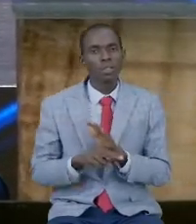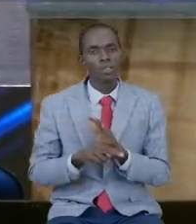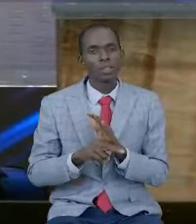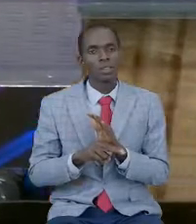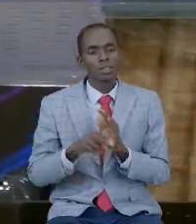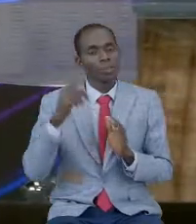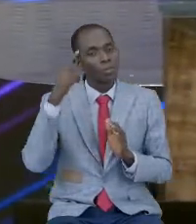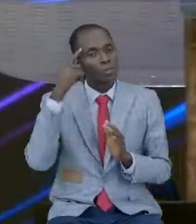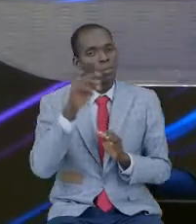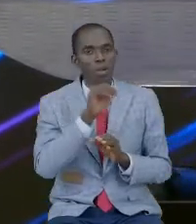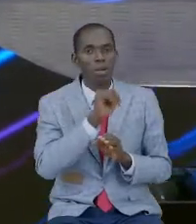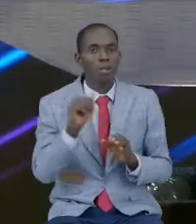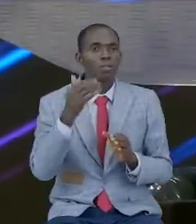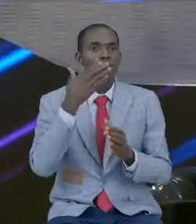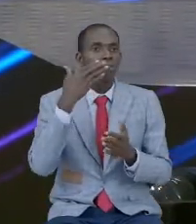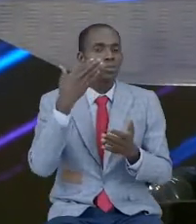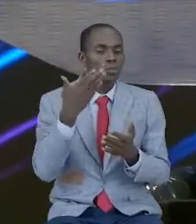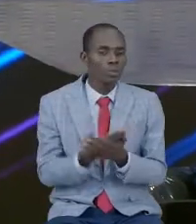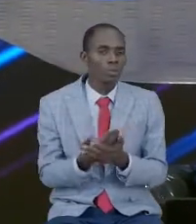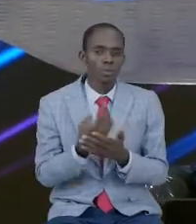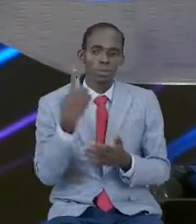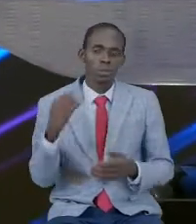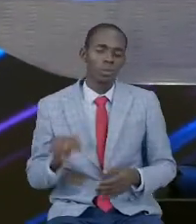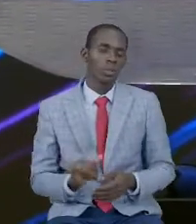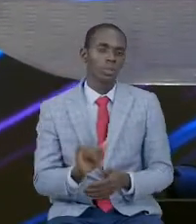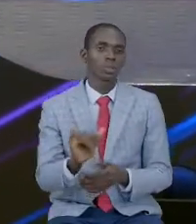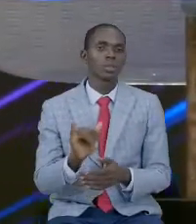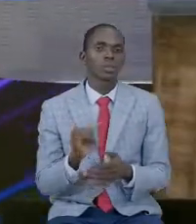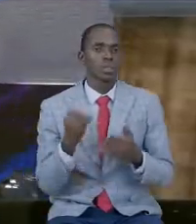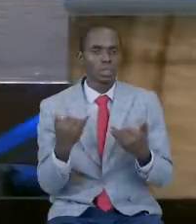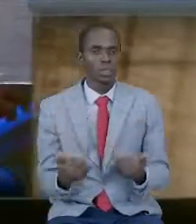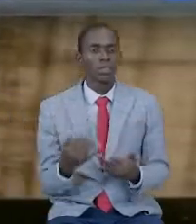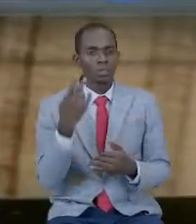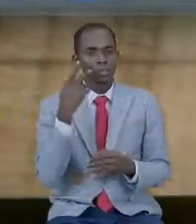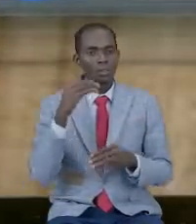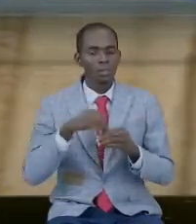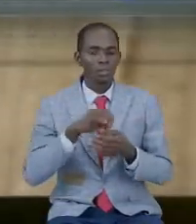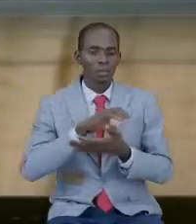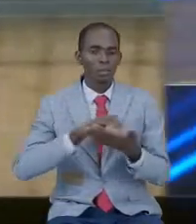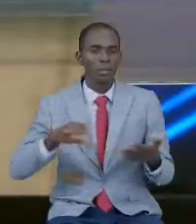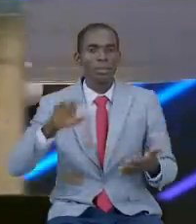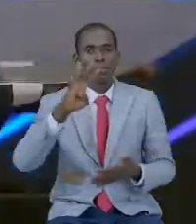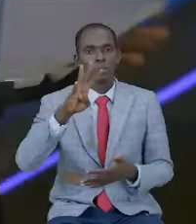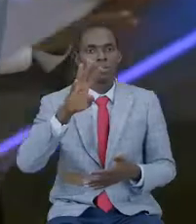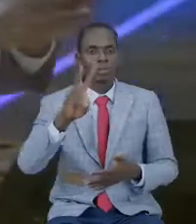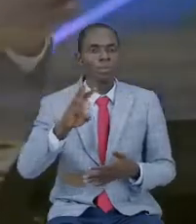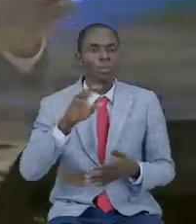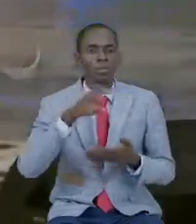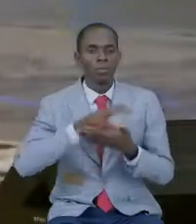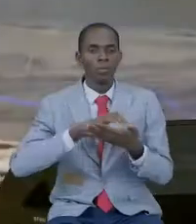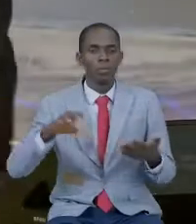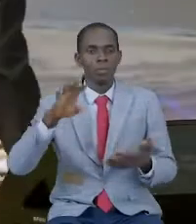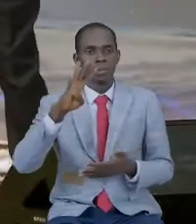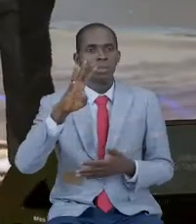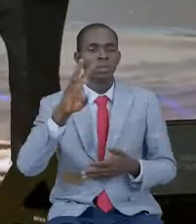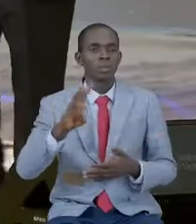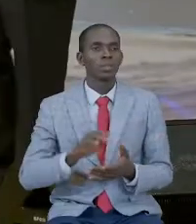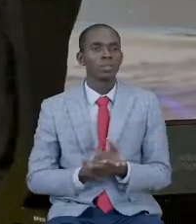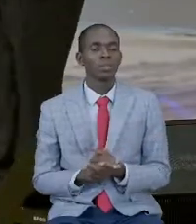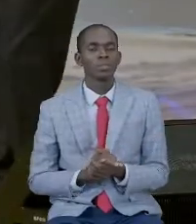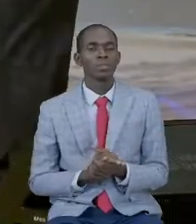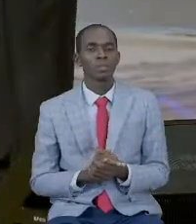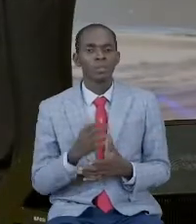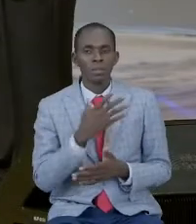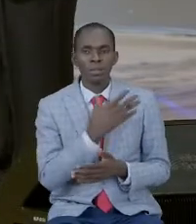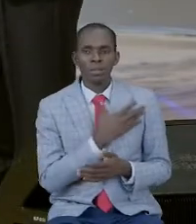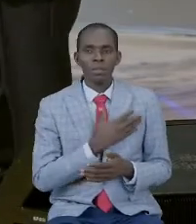a good eternity. Let's look at verse 46. In verse 46, and